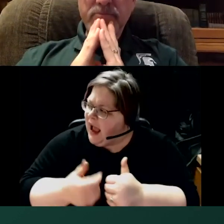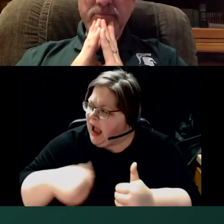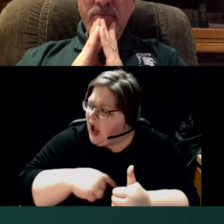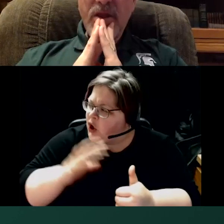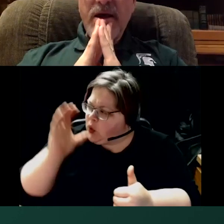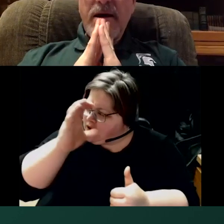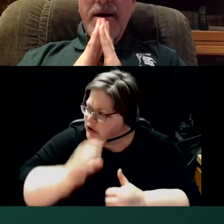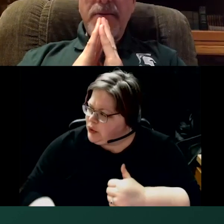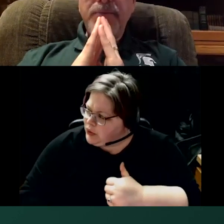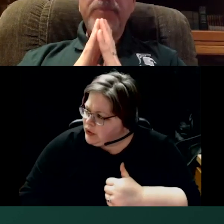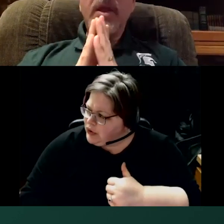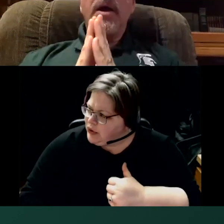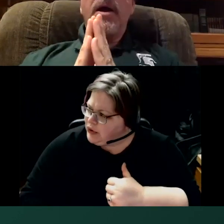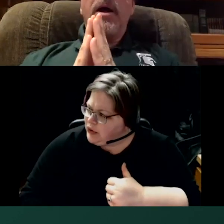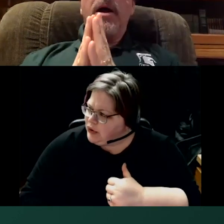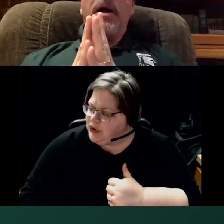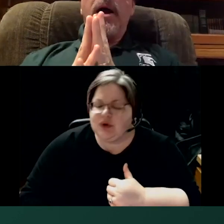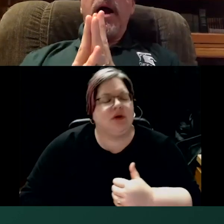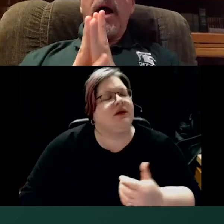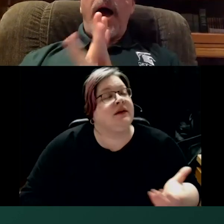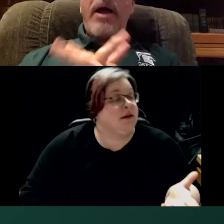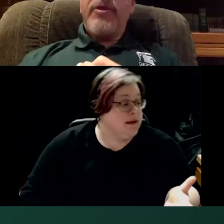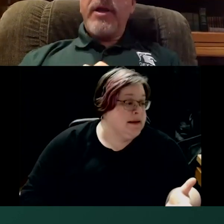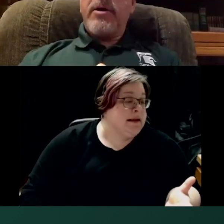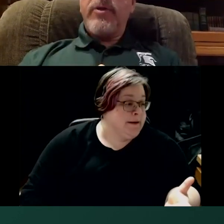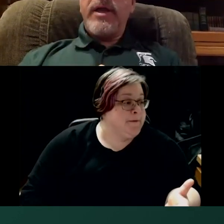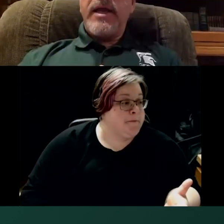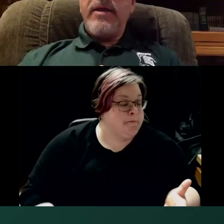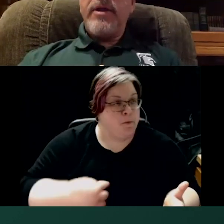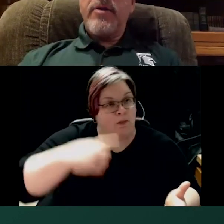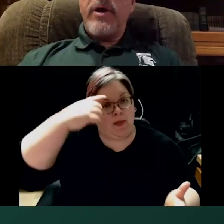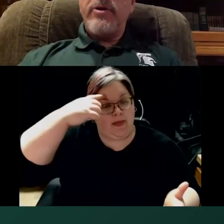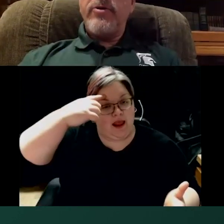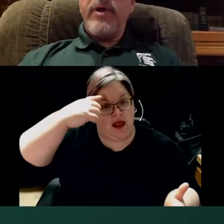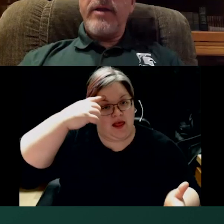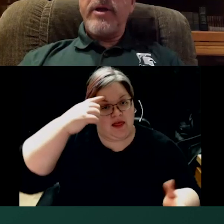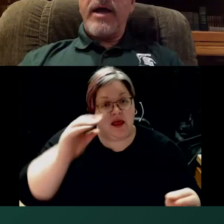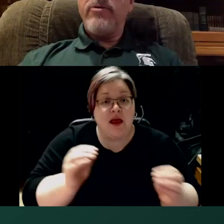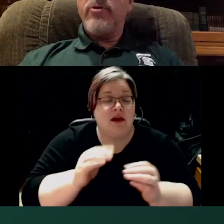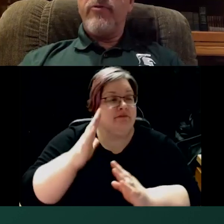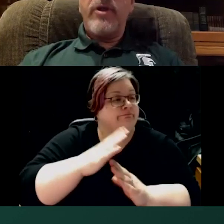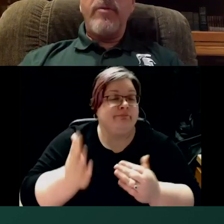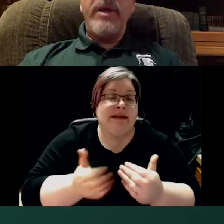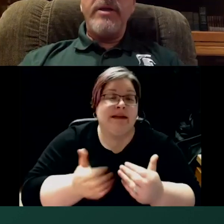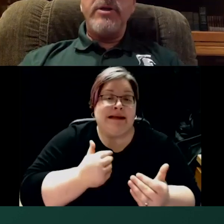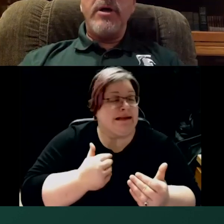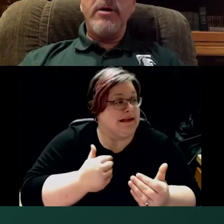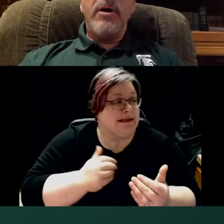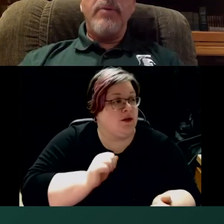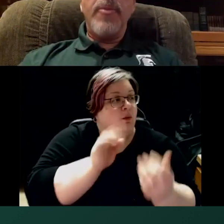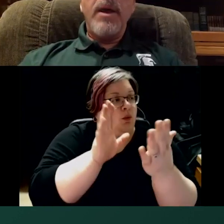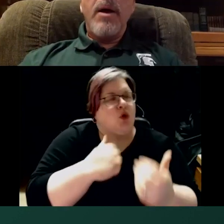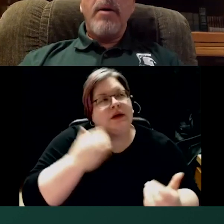way? Um, I think the easiest way to do that, and I don't know if it's being